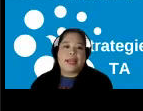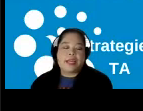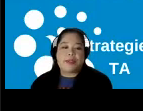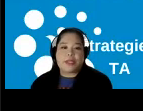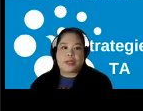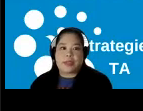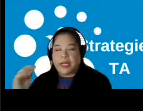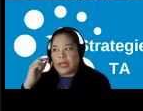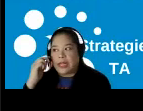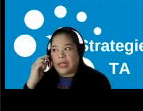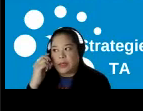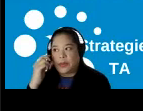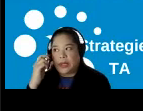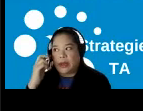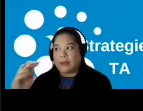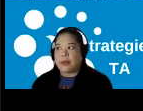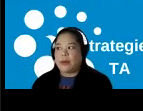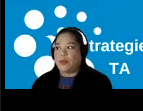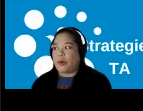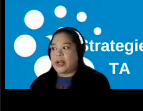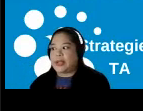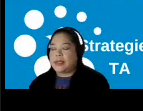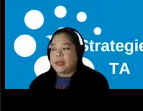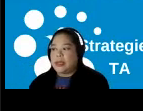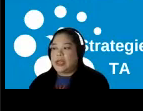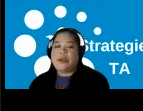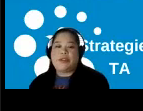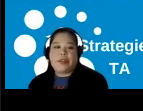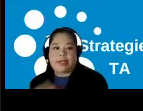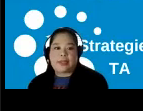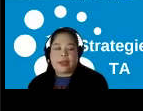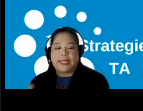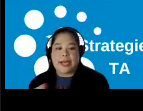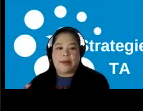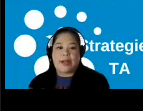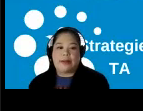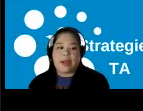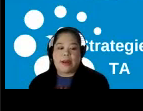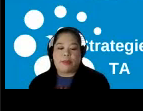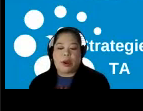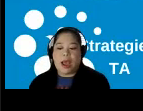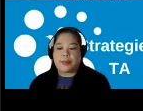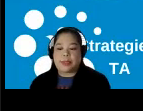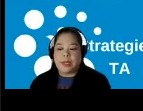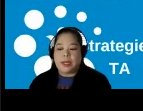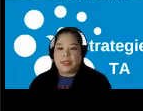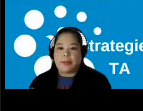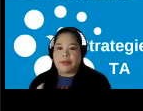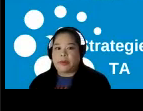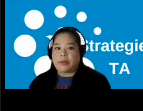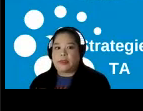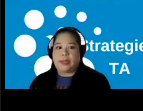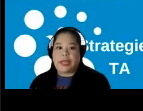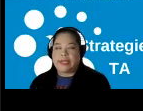Yeah, I think you touched on something that I think is really also important as, new funding's coming down and perhaps some of